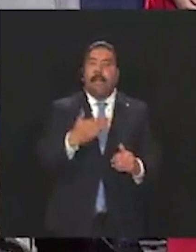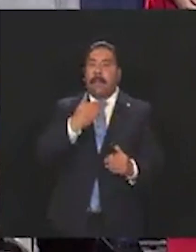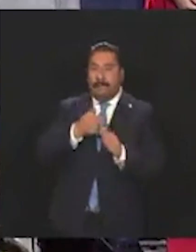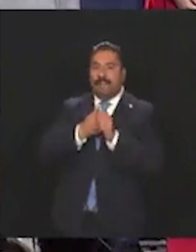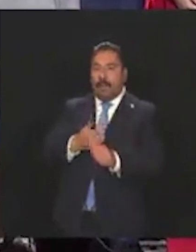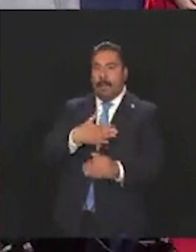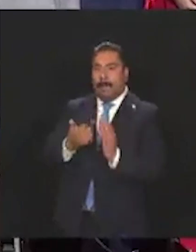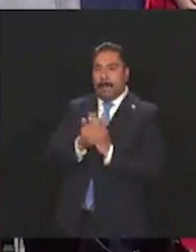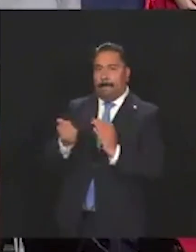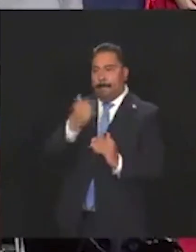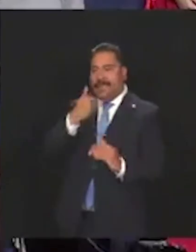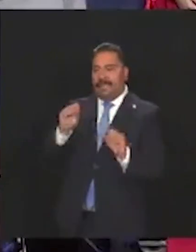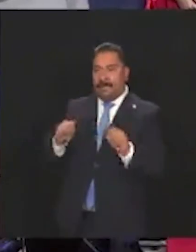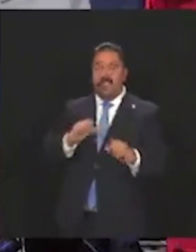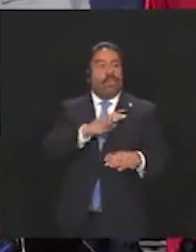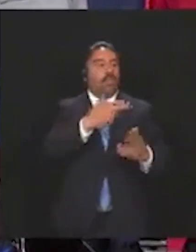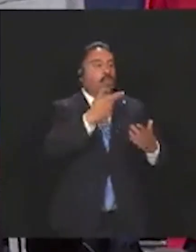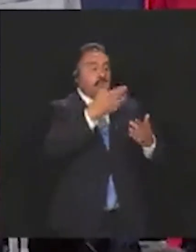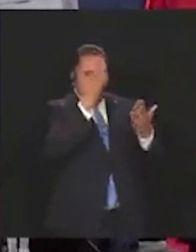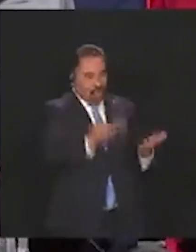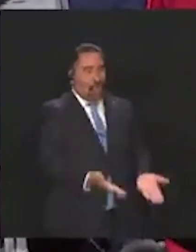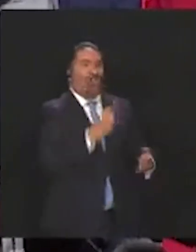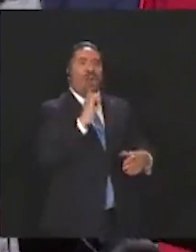my ability. Sir, you are in stock.